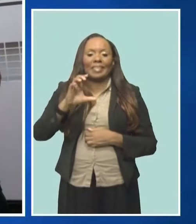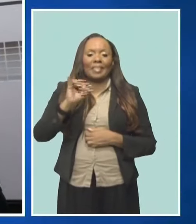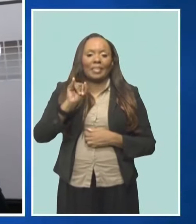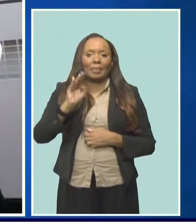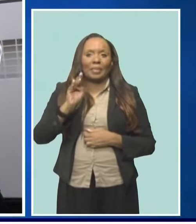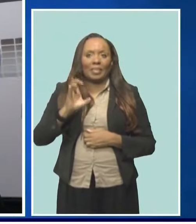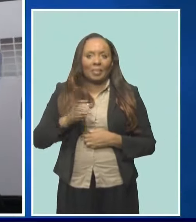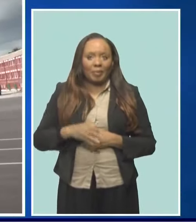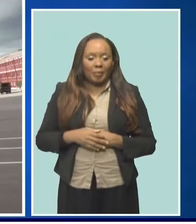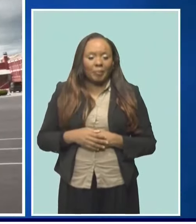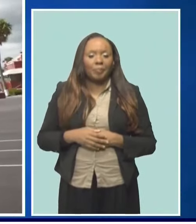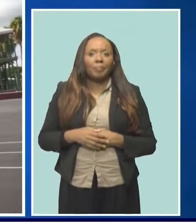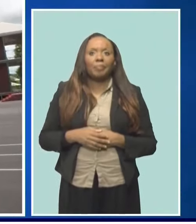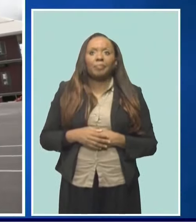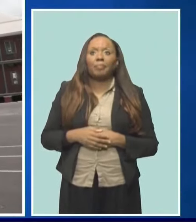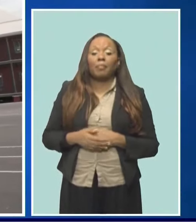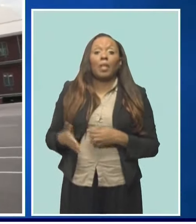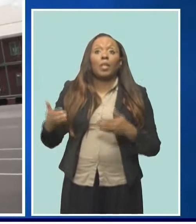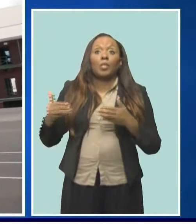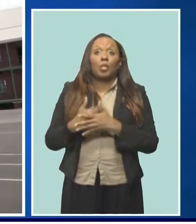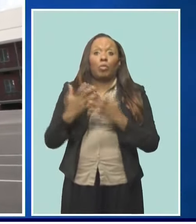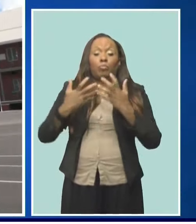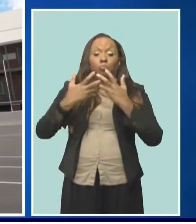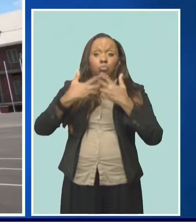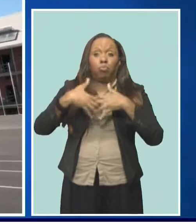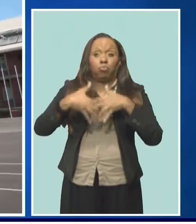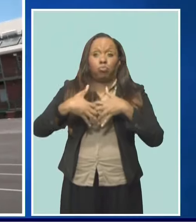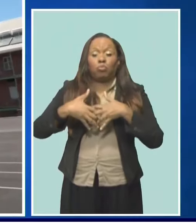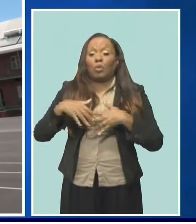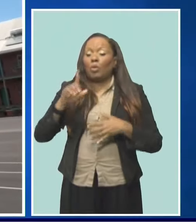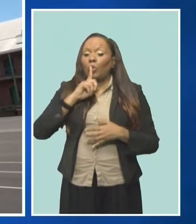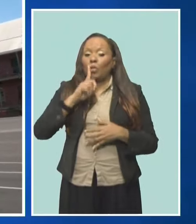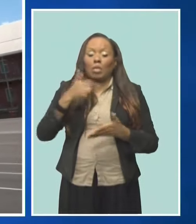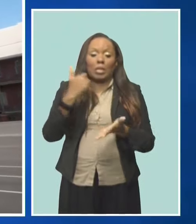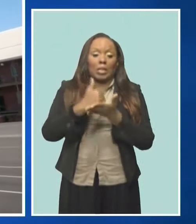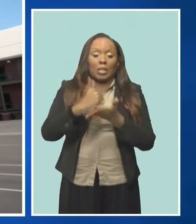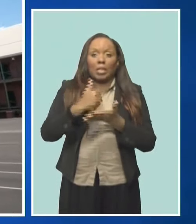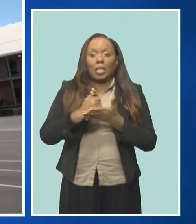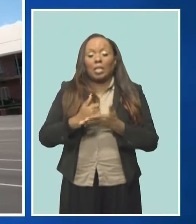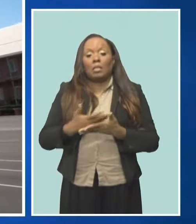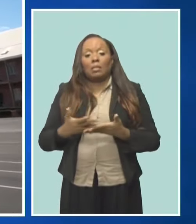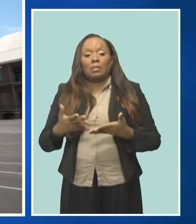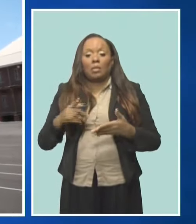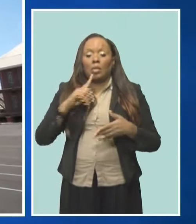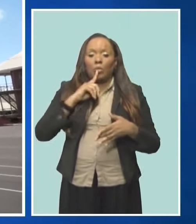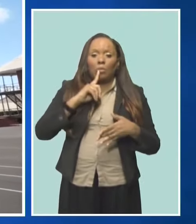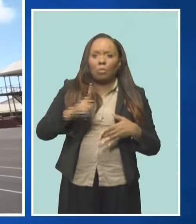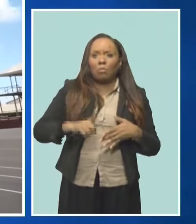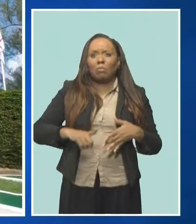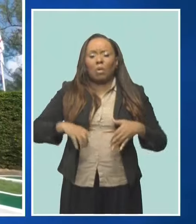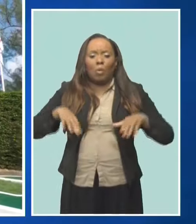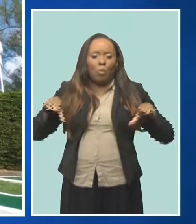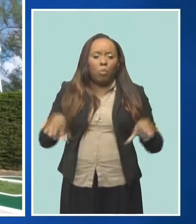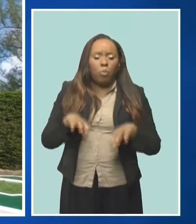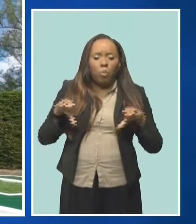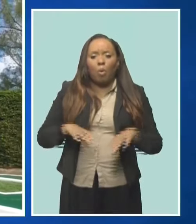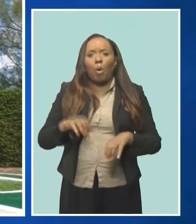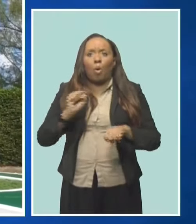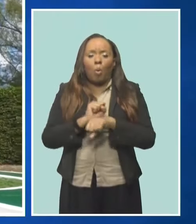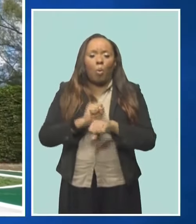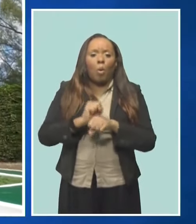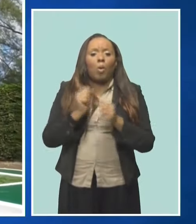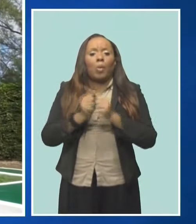new generator, the first of its kind within the force, will go a long way in enabling them to facilitate operations in the field